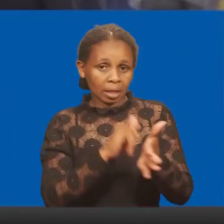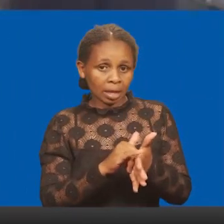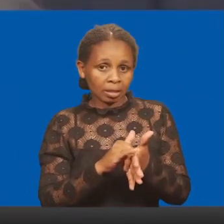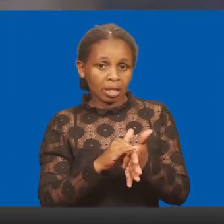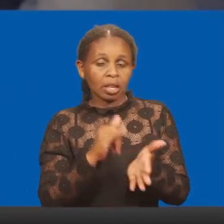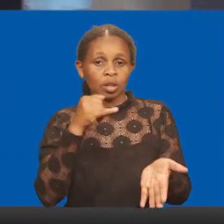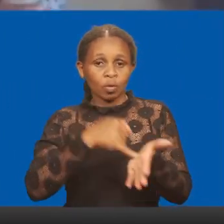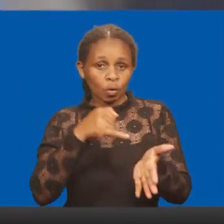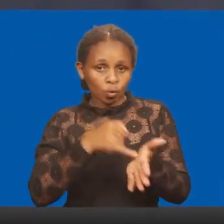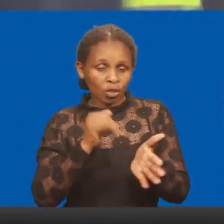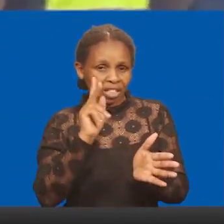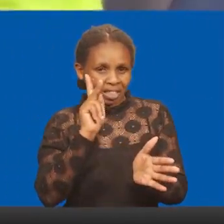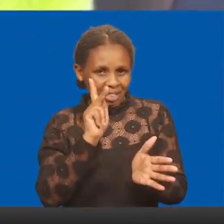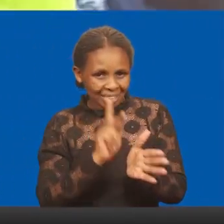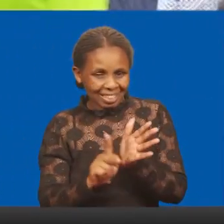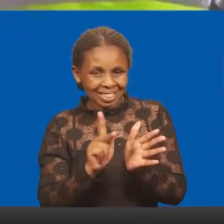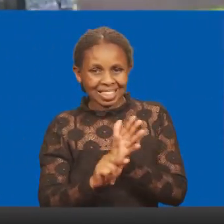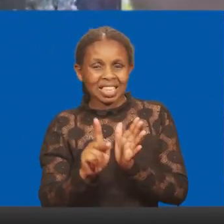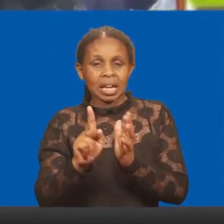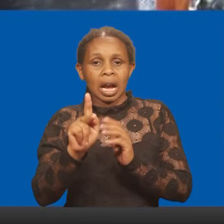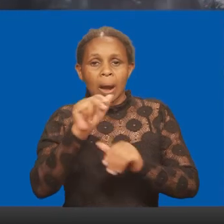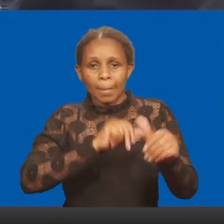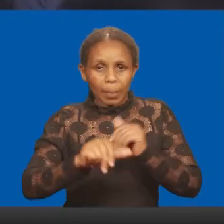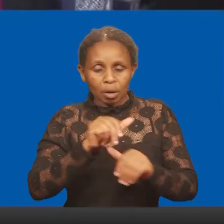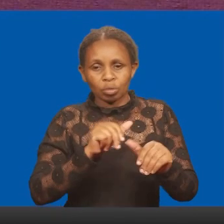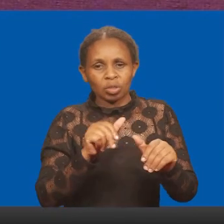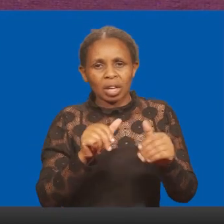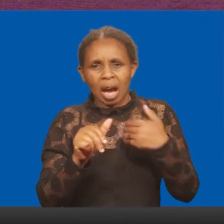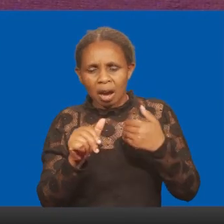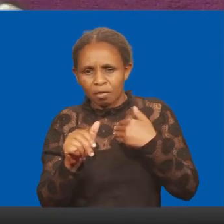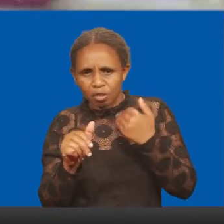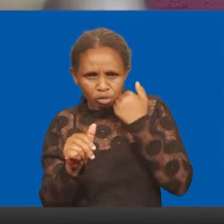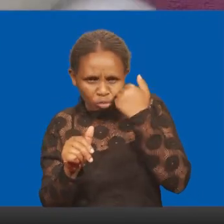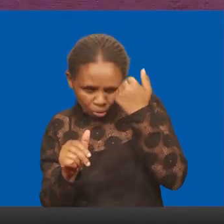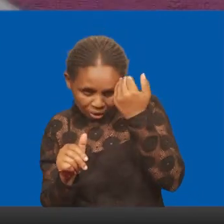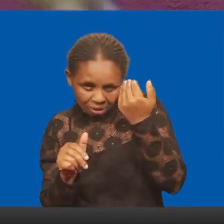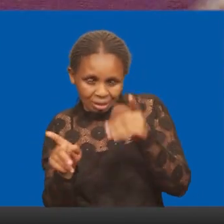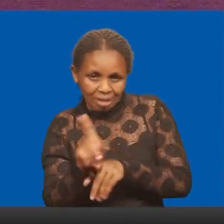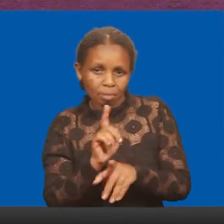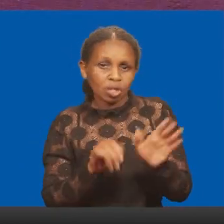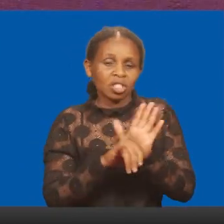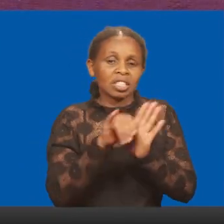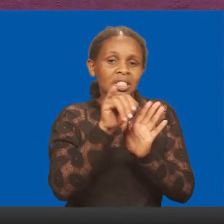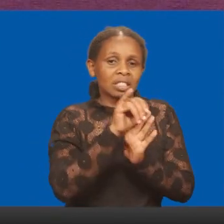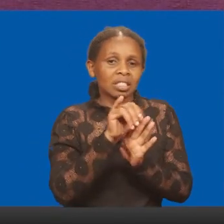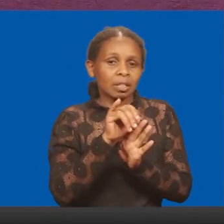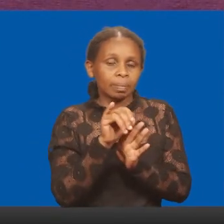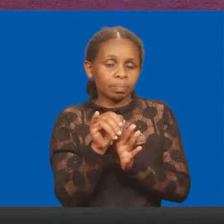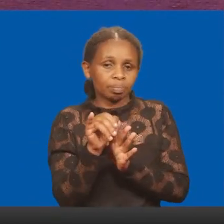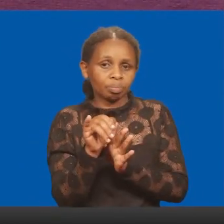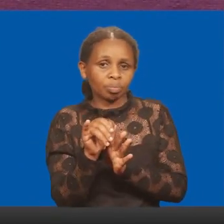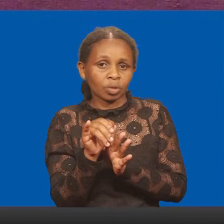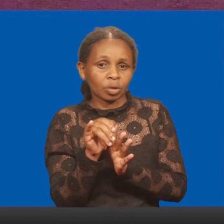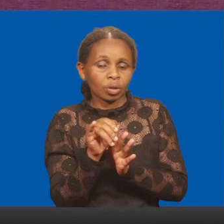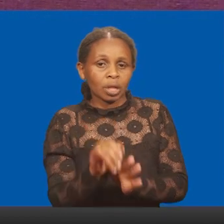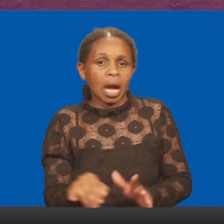mazungumzo yanayofungamana na mauaji pia yamechochea ongezeko hili. The conversations that we are having about femicide